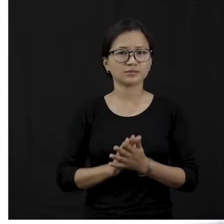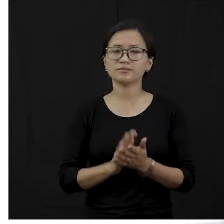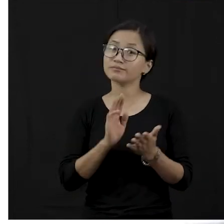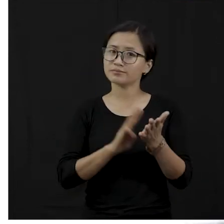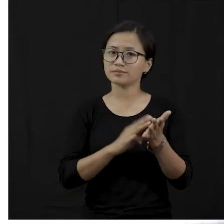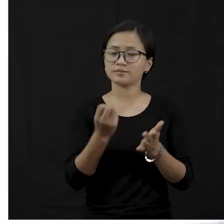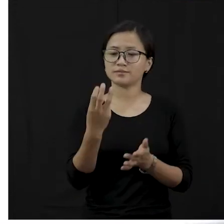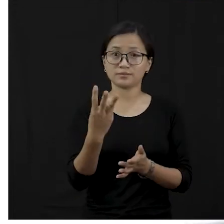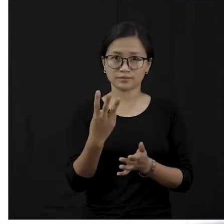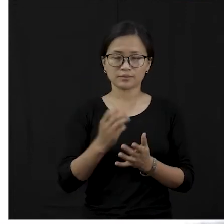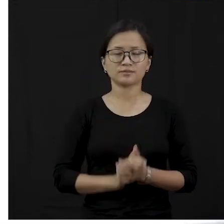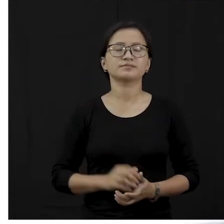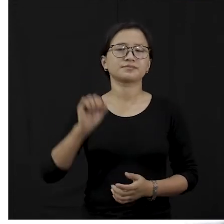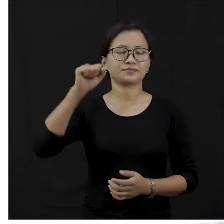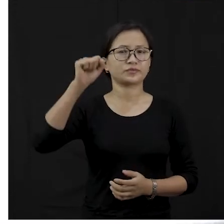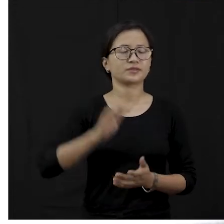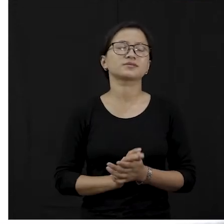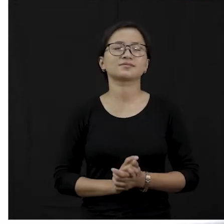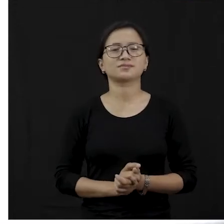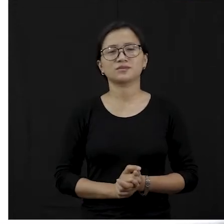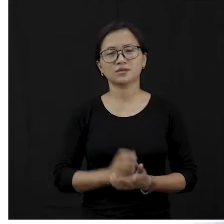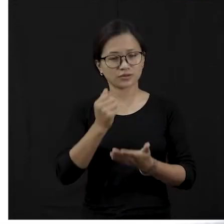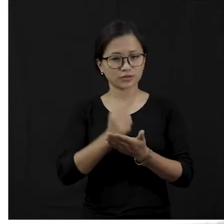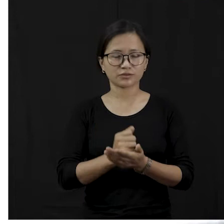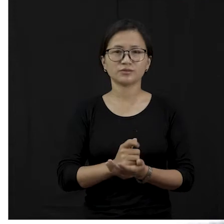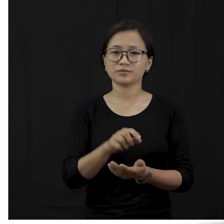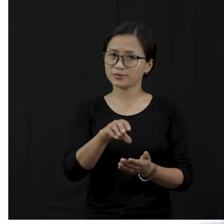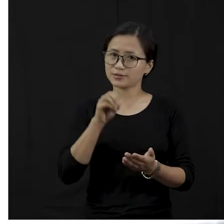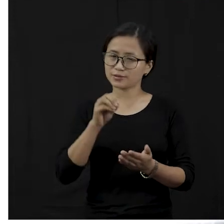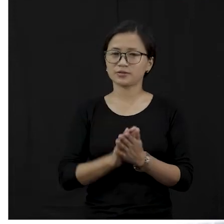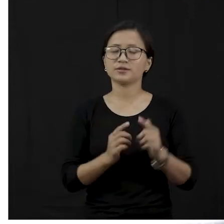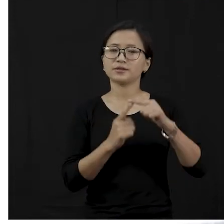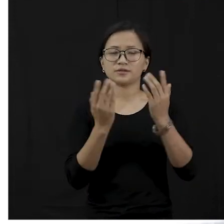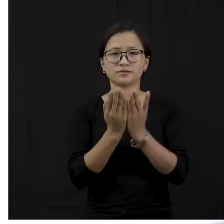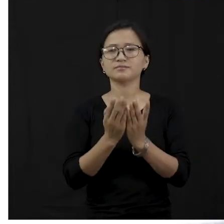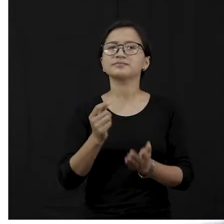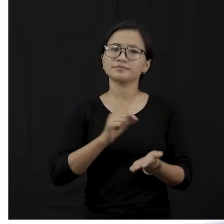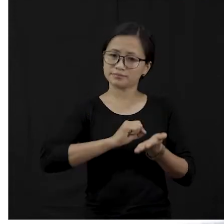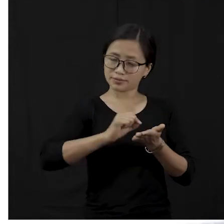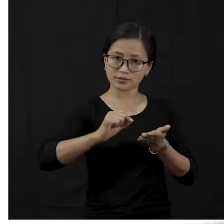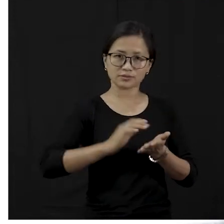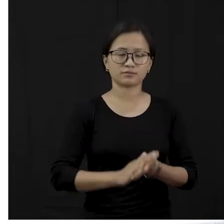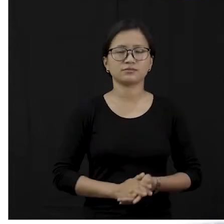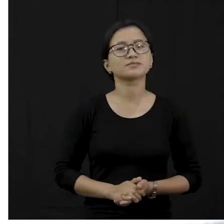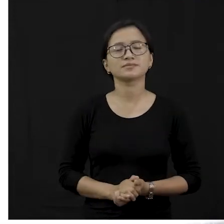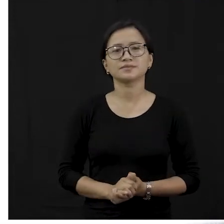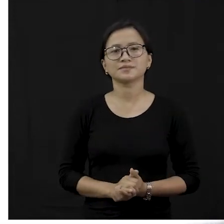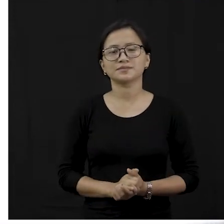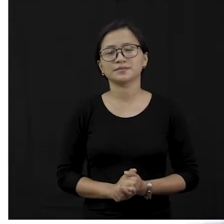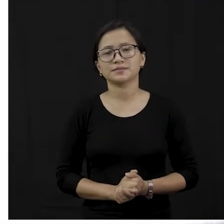mathematics? Yes, then you should take your textbook and a pencil along with you,